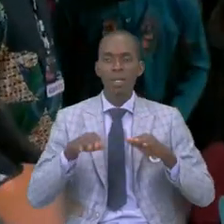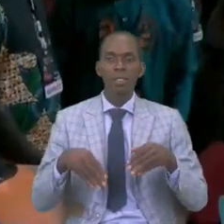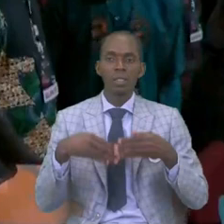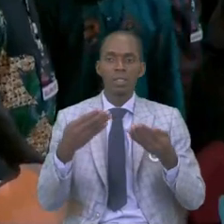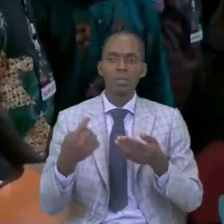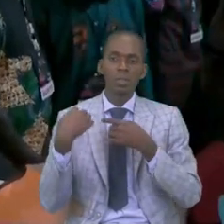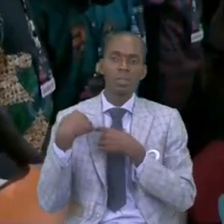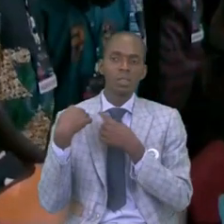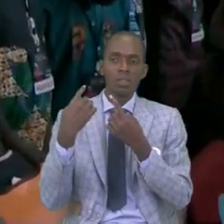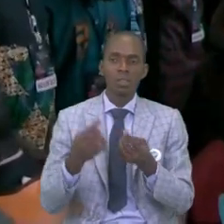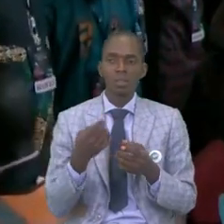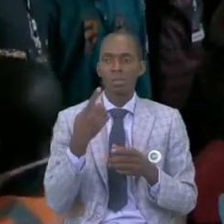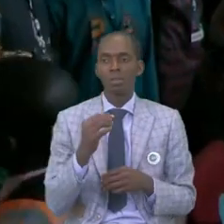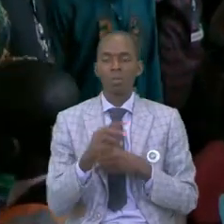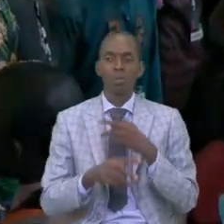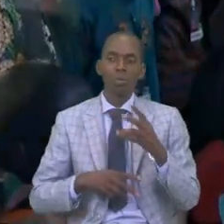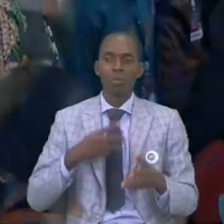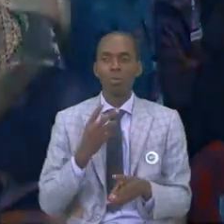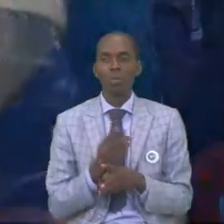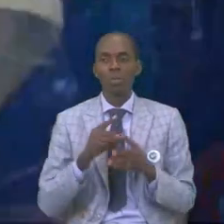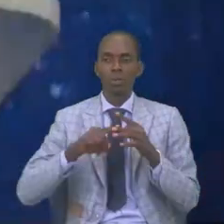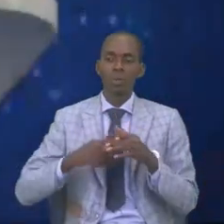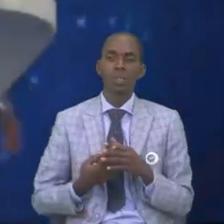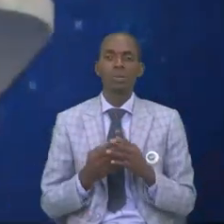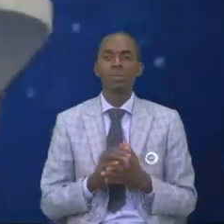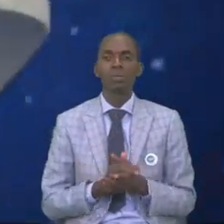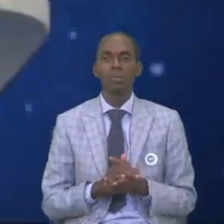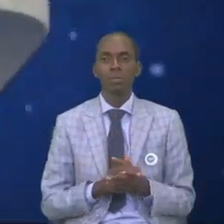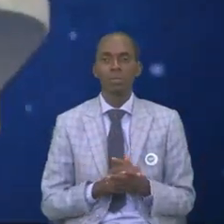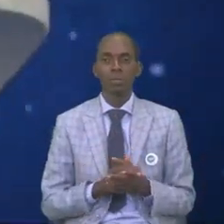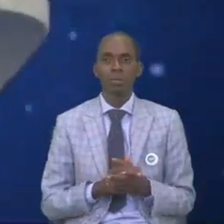the world began.